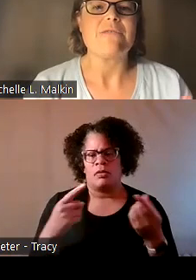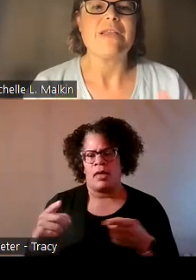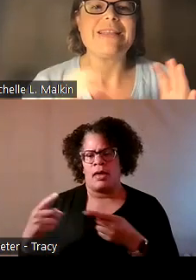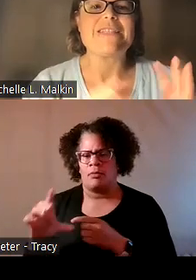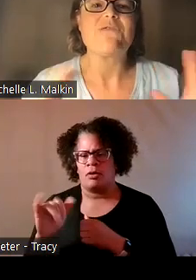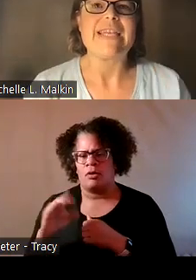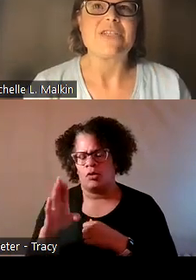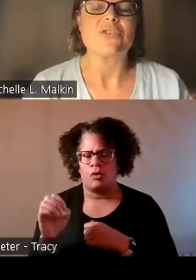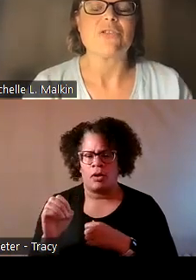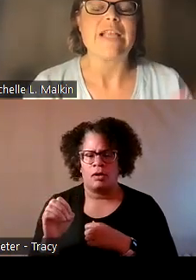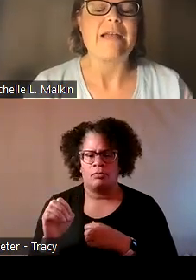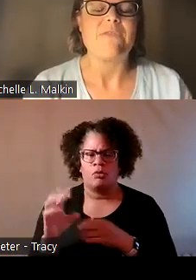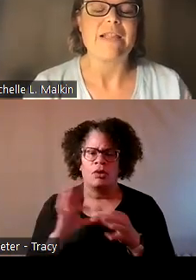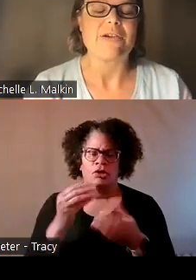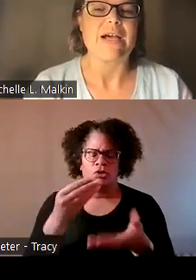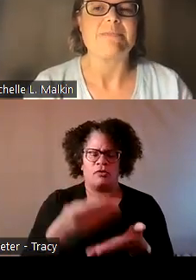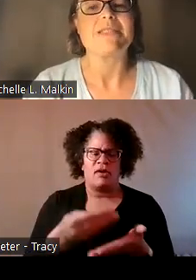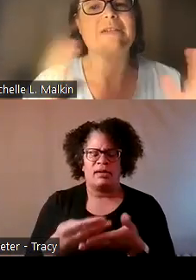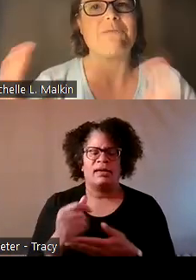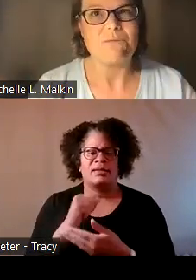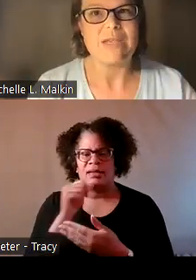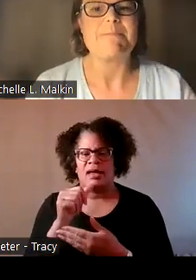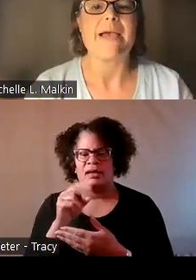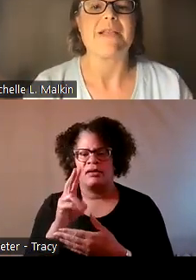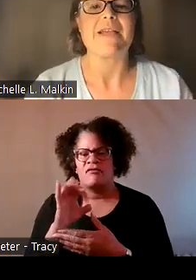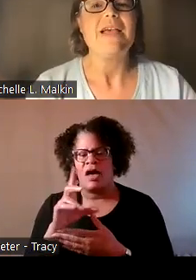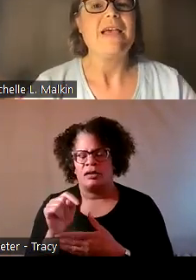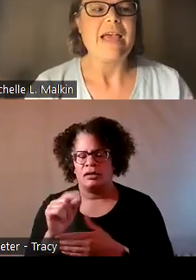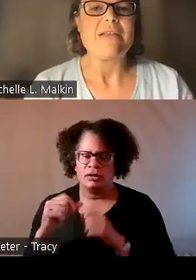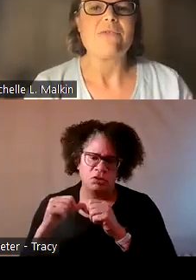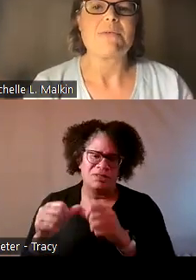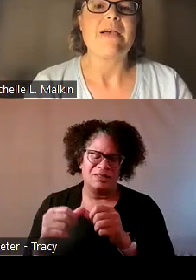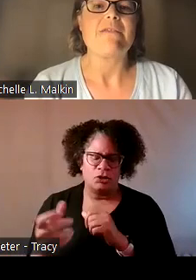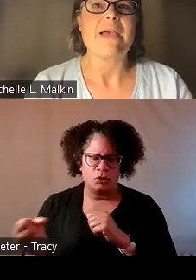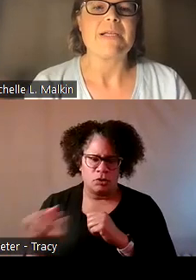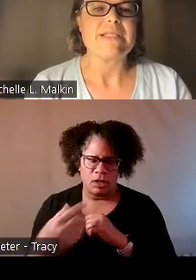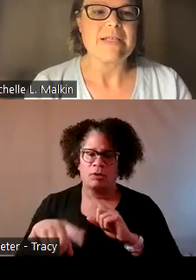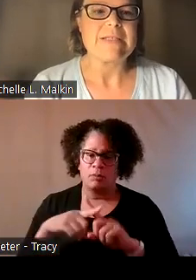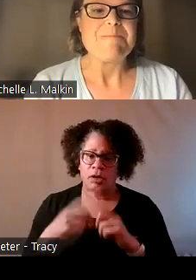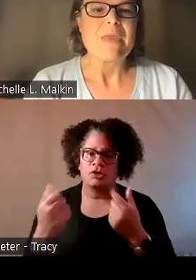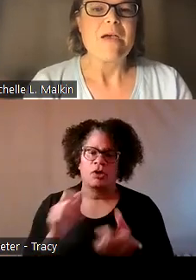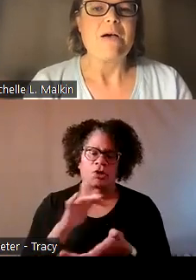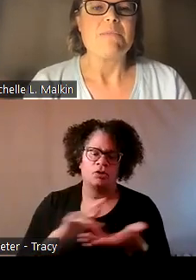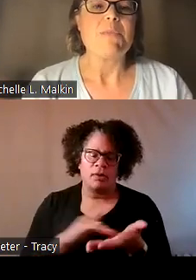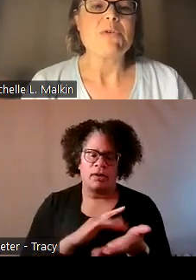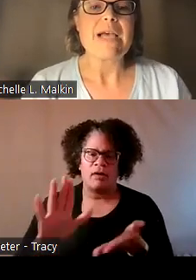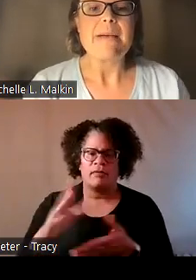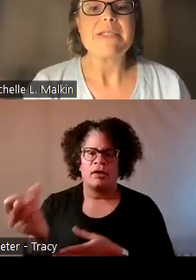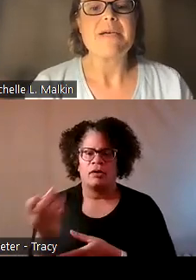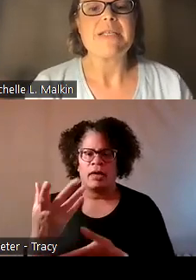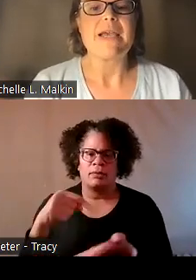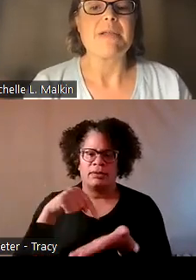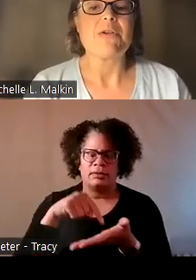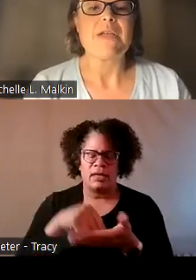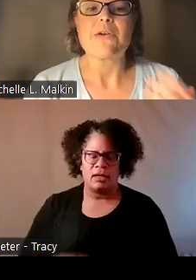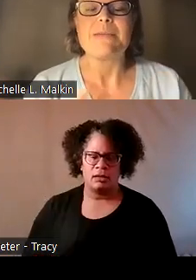kind of these financial, non-violent crimes to keep gambling and or pay off gambling debts. The most common